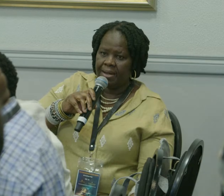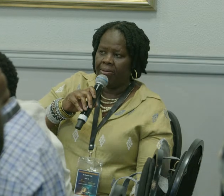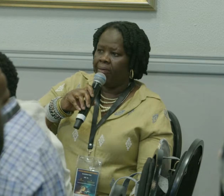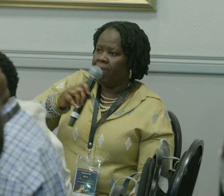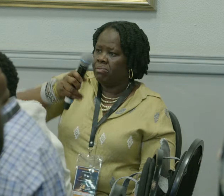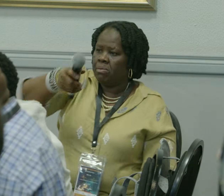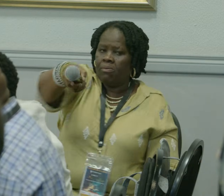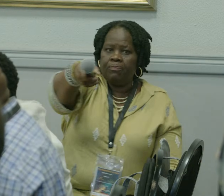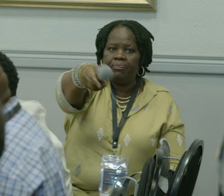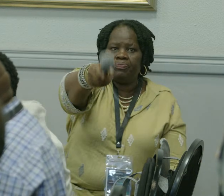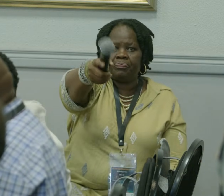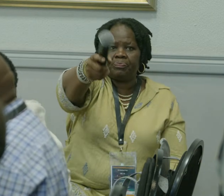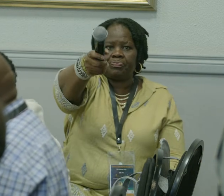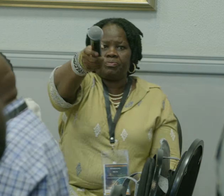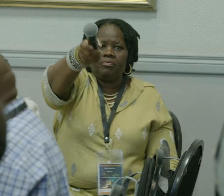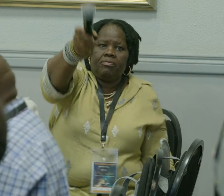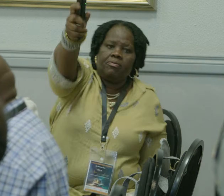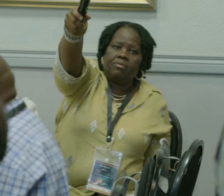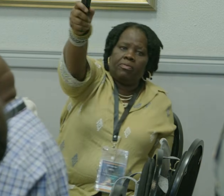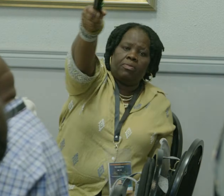critical.